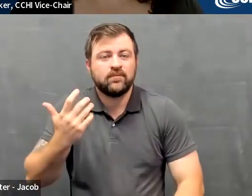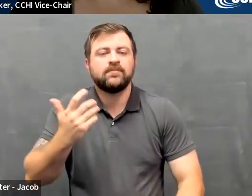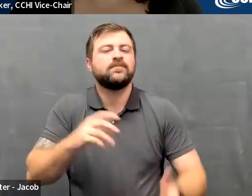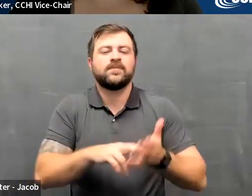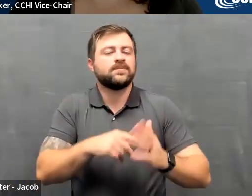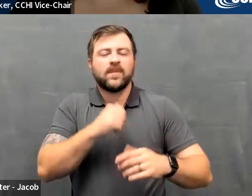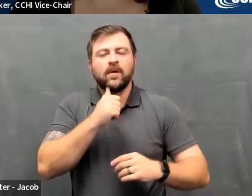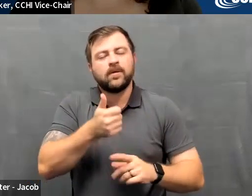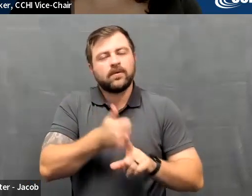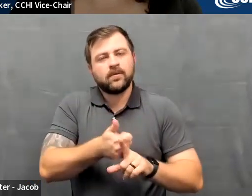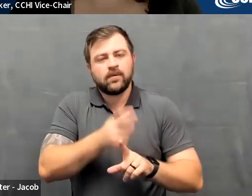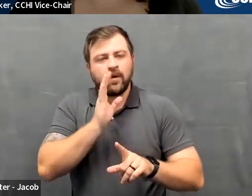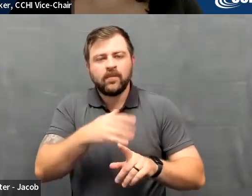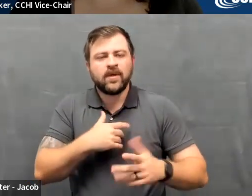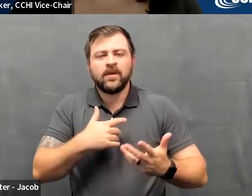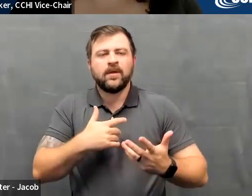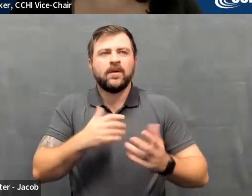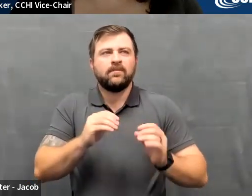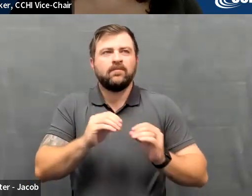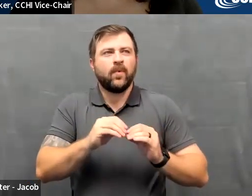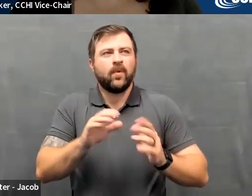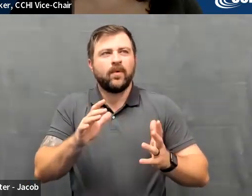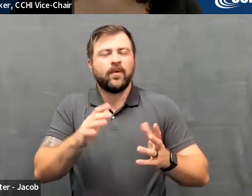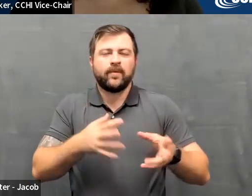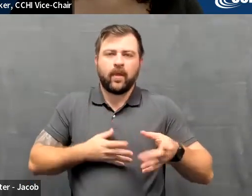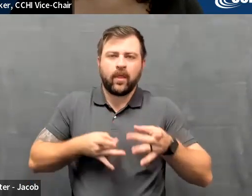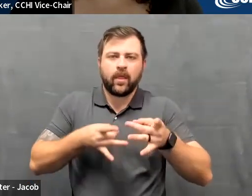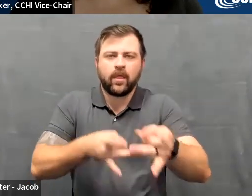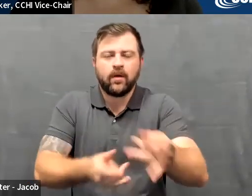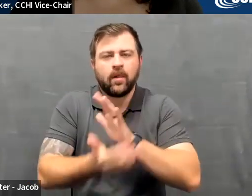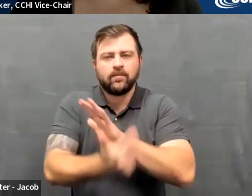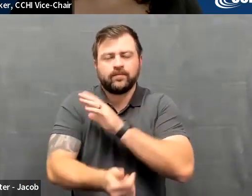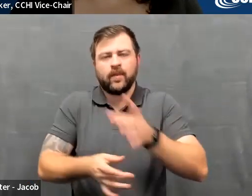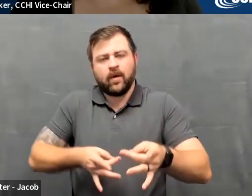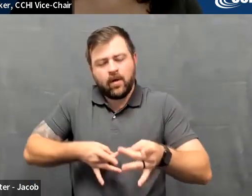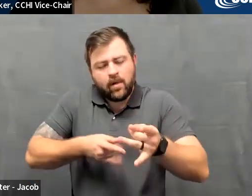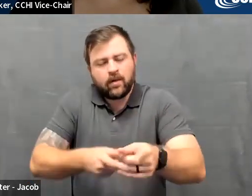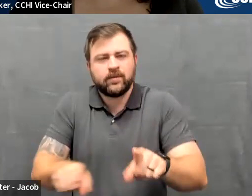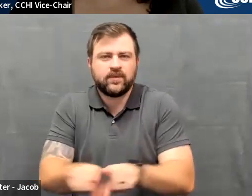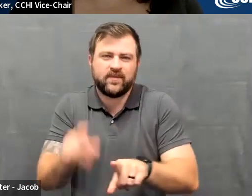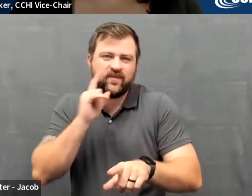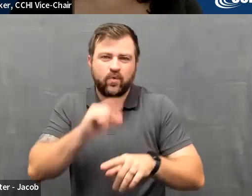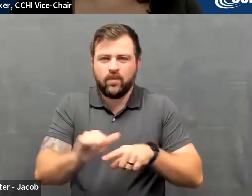not going to be coming to you as smoothly as if you were practicing.